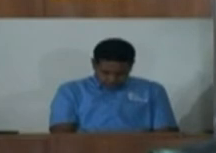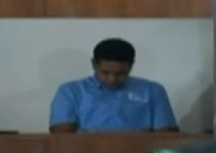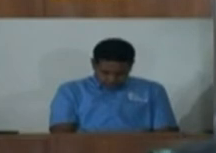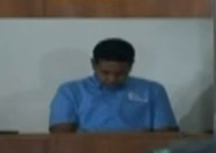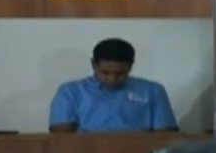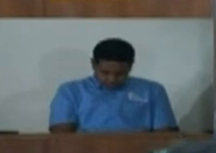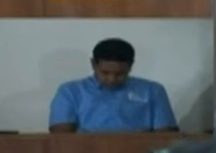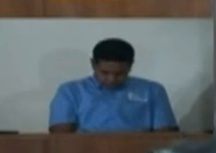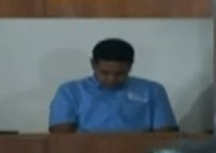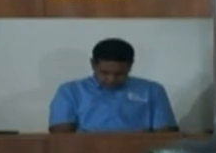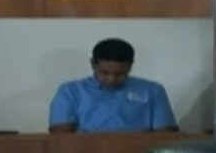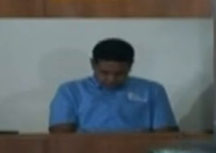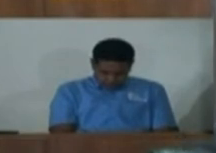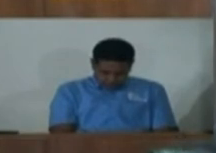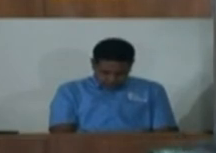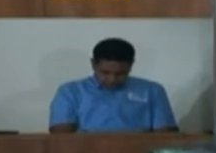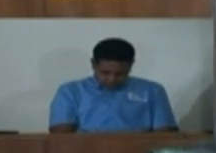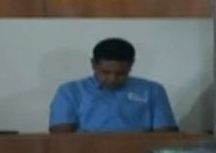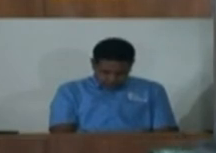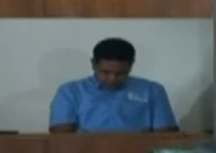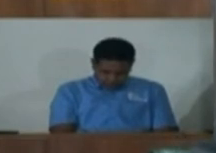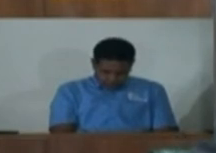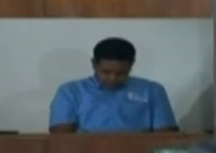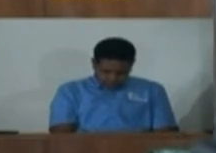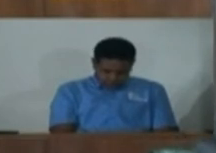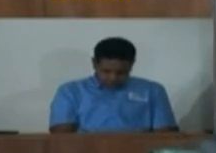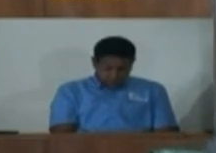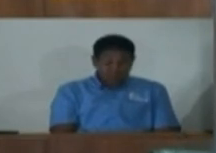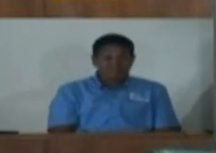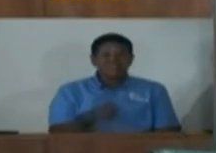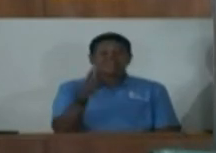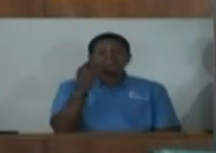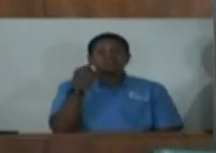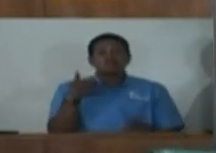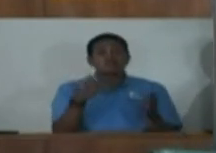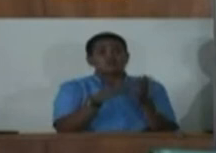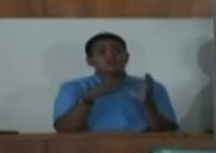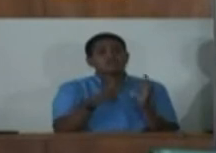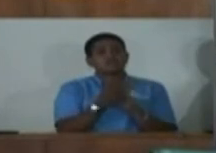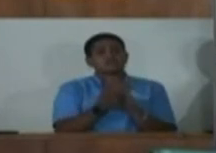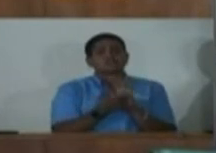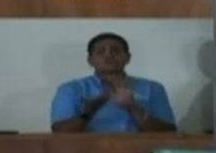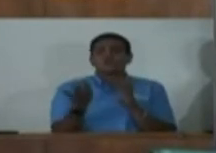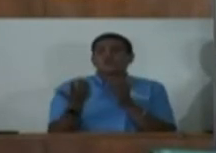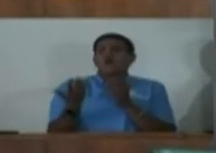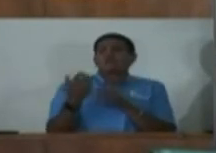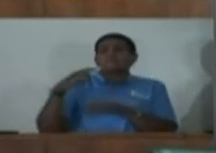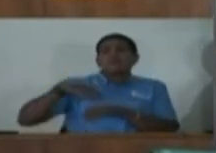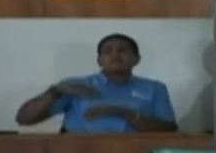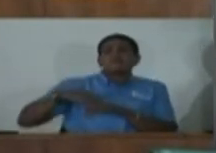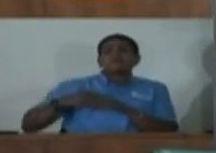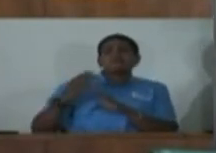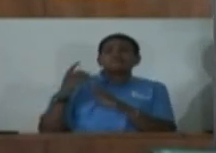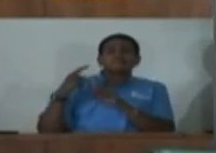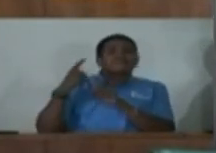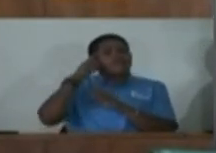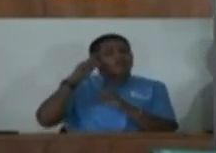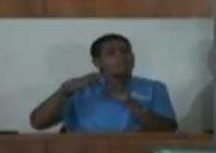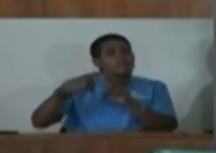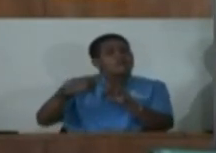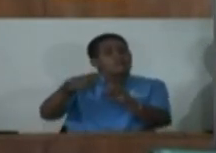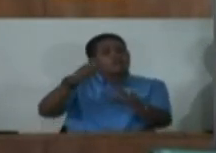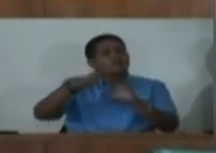really take advantage of it and if Jamaica is going to be benefited from the Act of